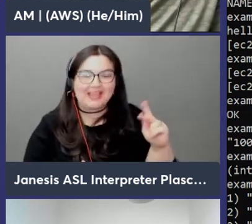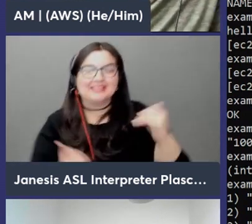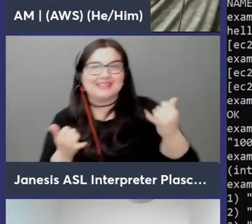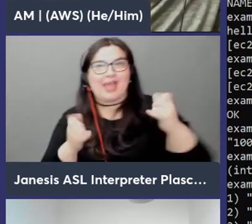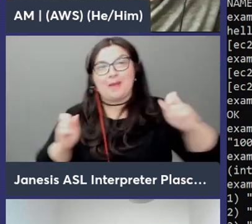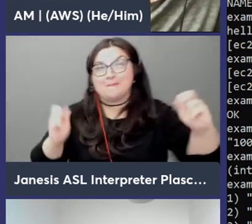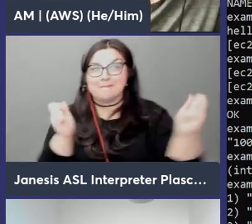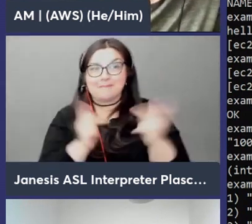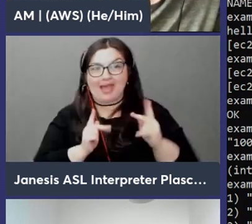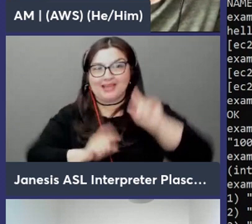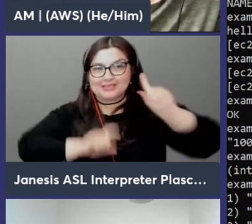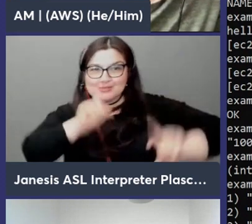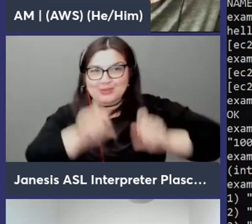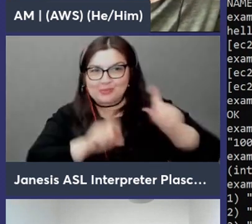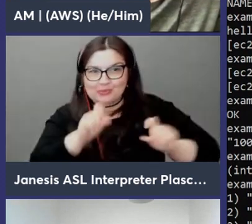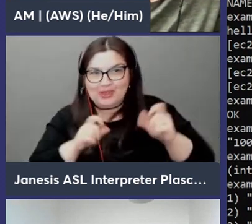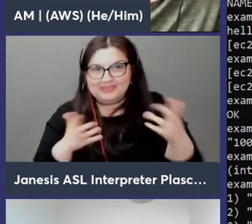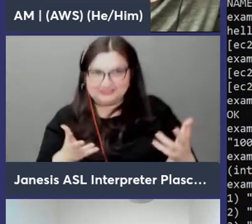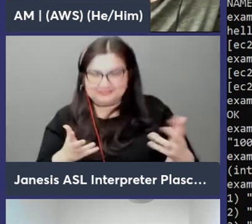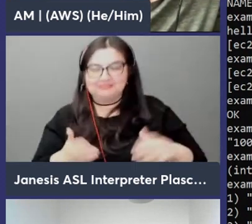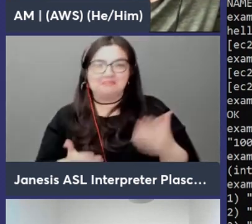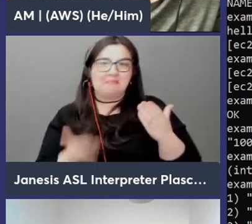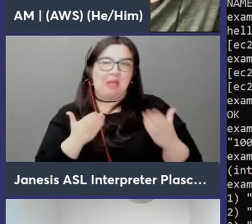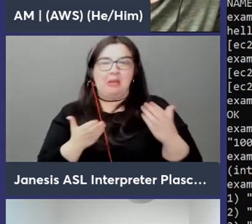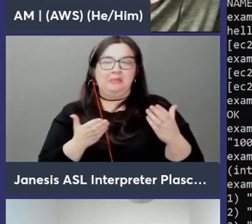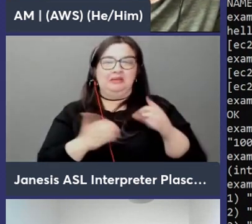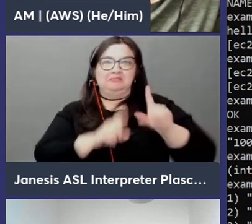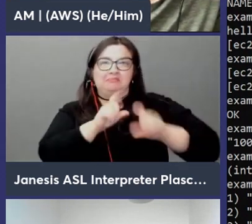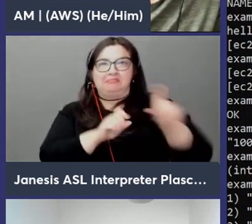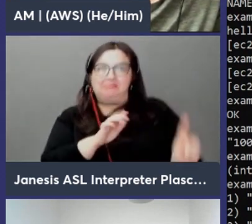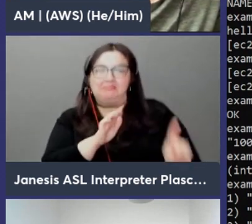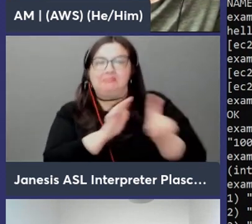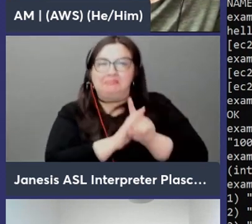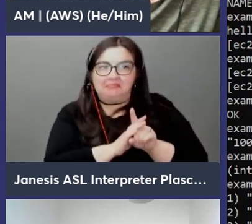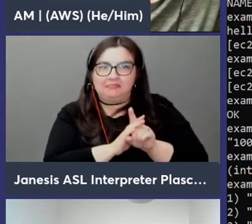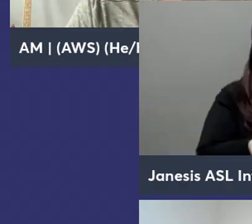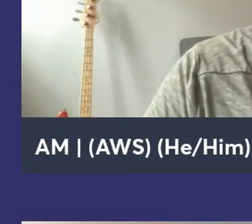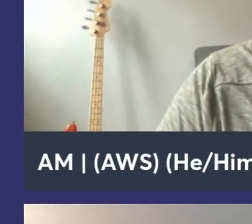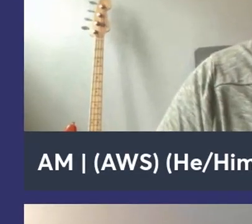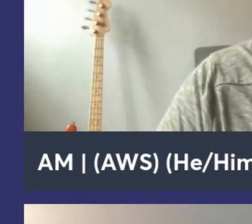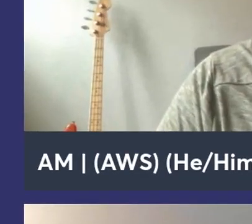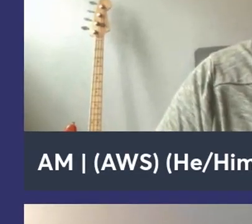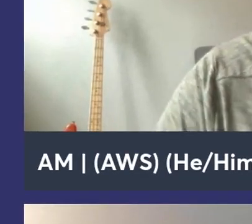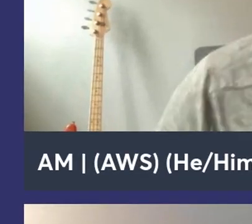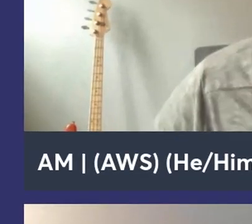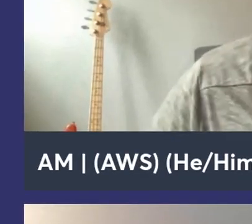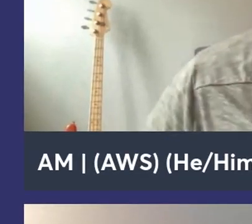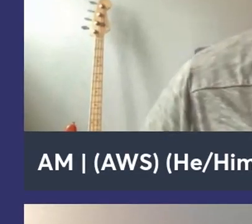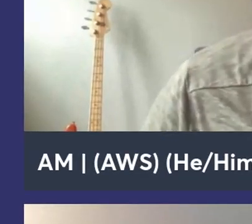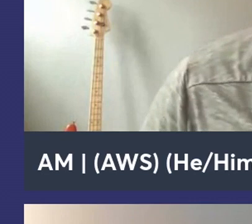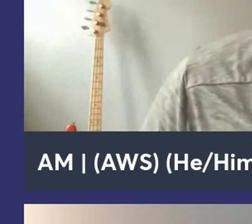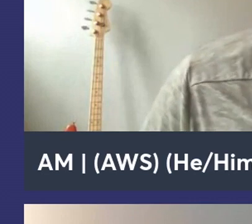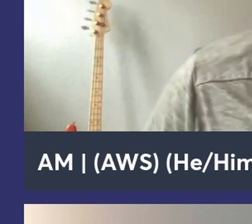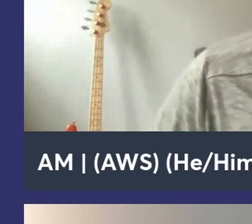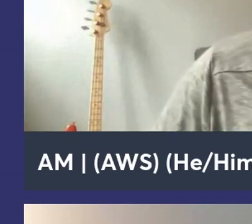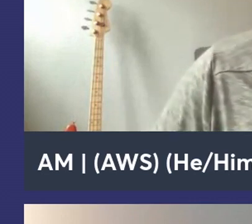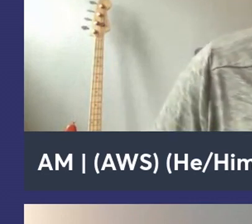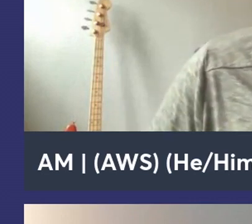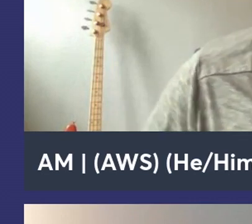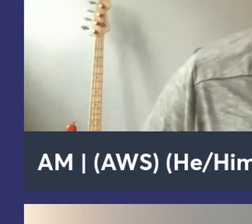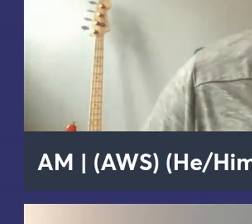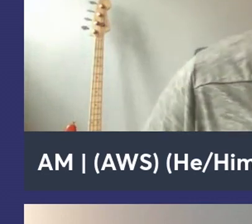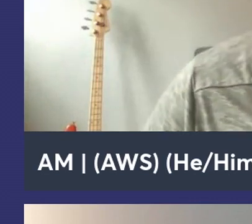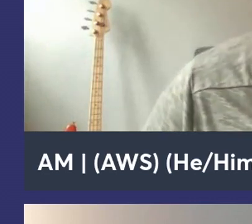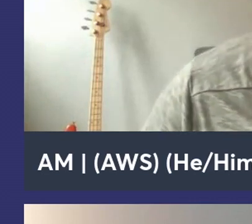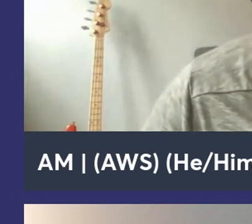questions here so some natural questions that might come up as like how is this different from say elastic cache for redis or dynamo